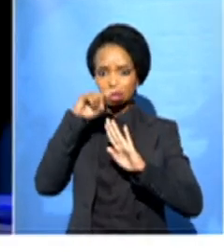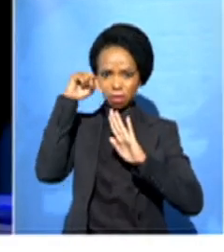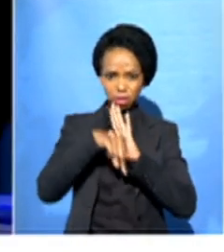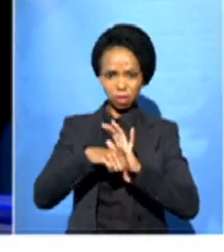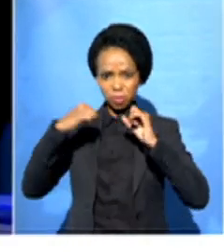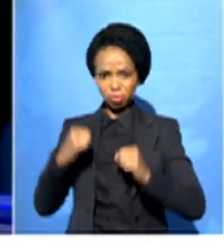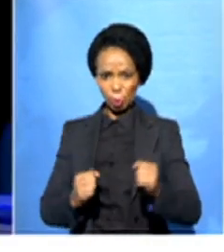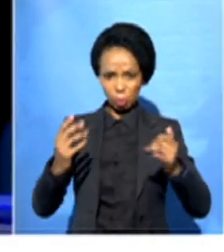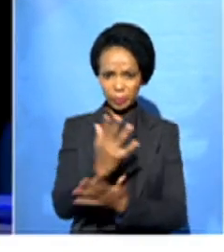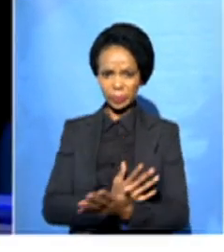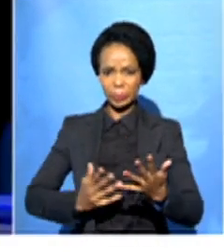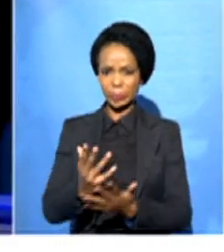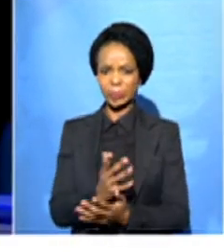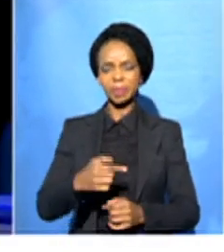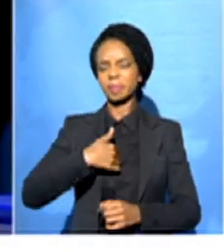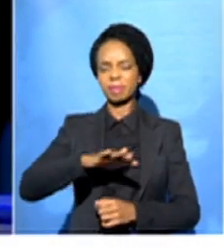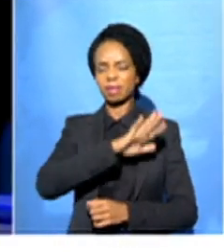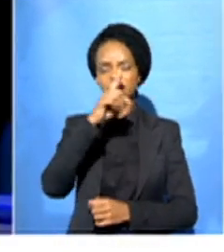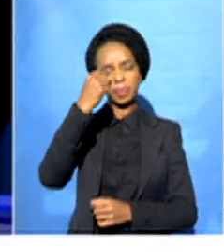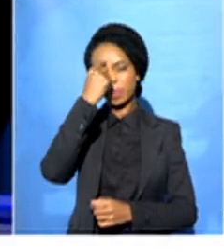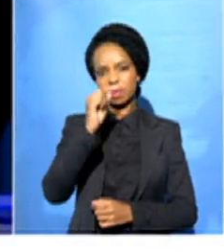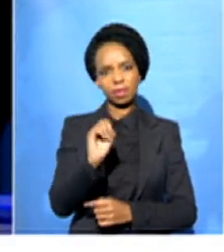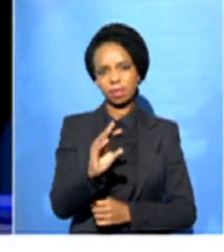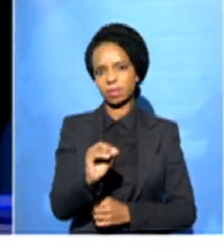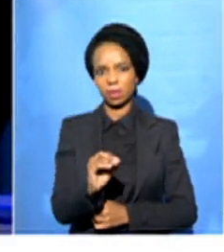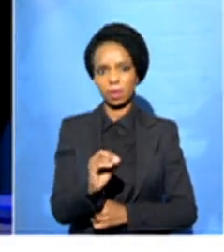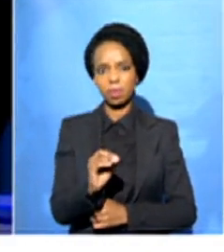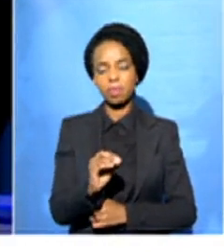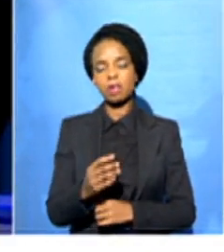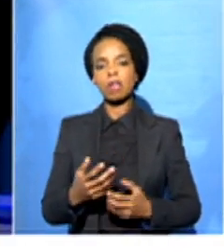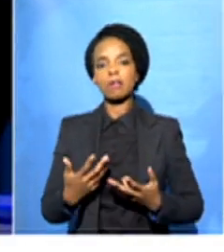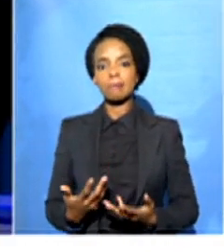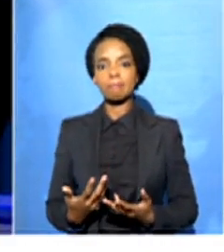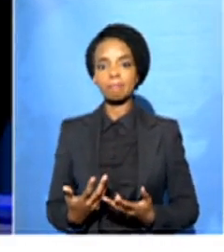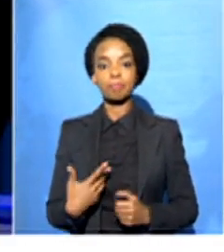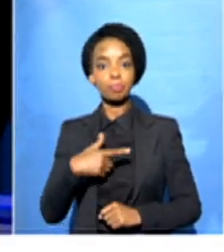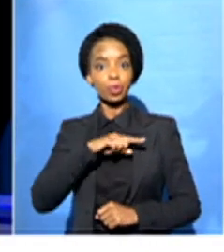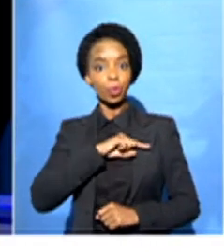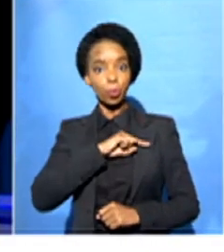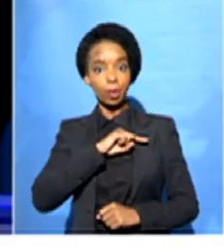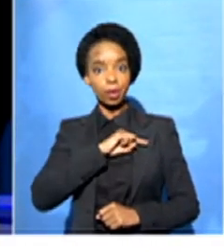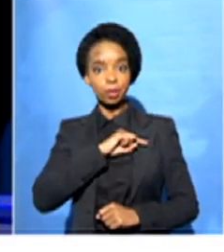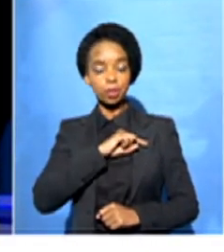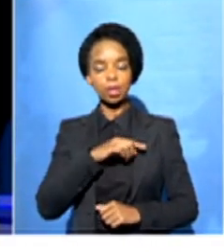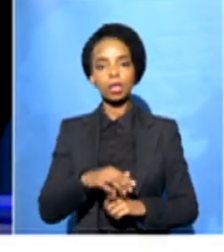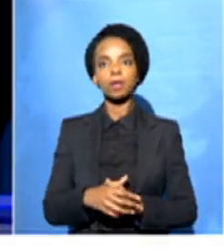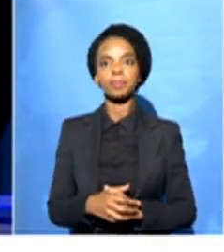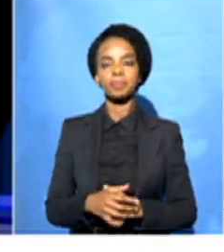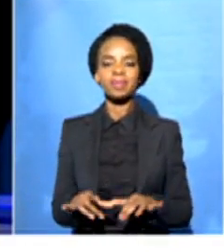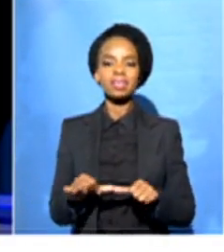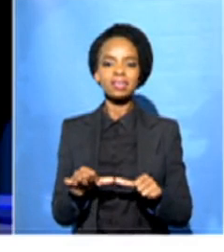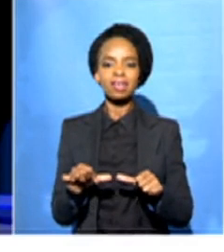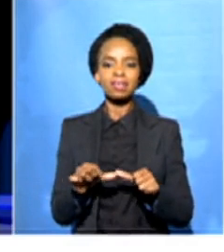think that there has been enough urgency around it, because the size of